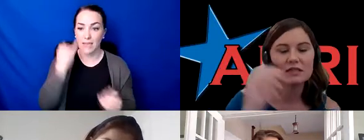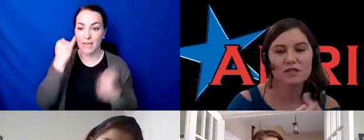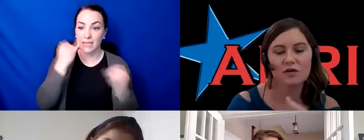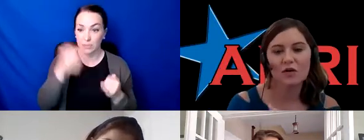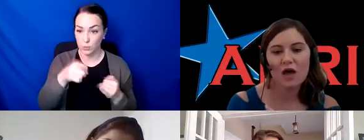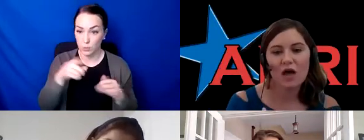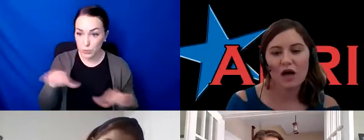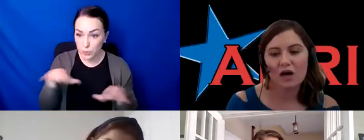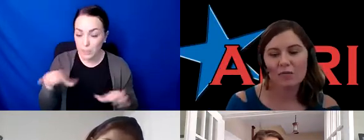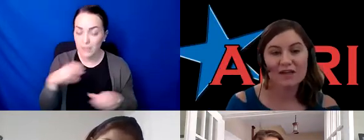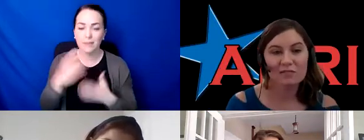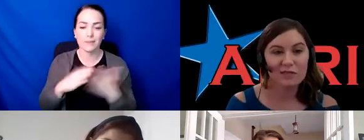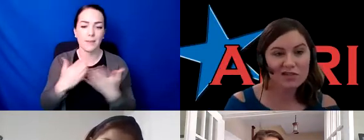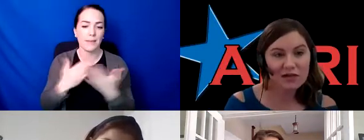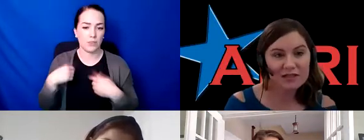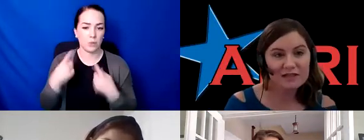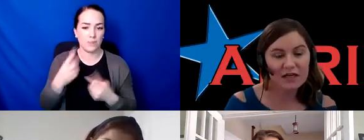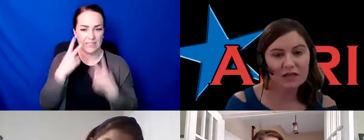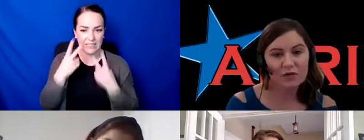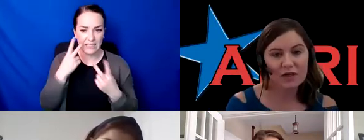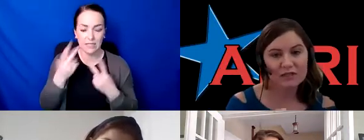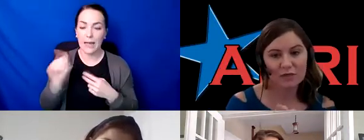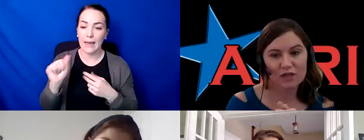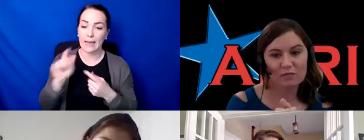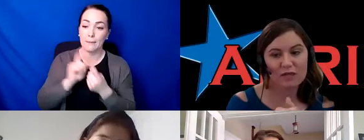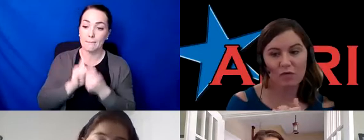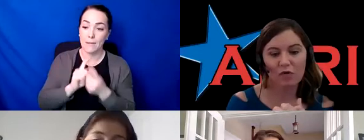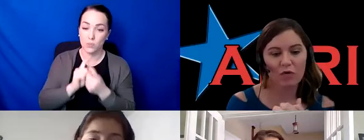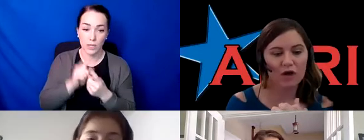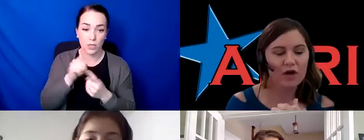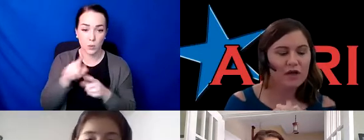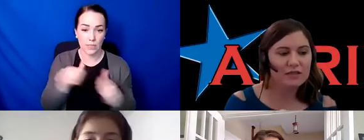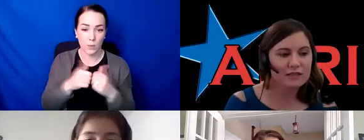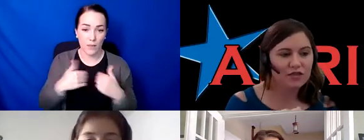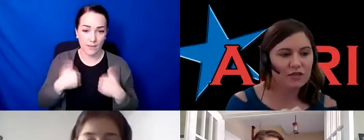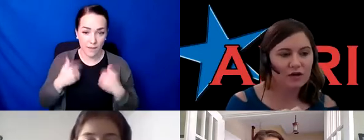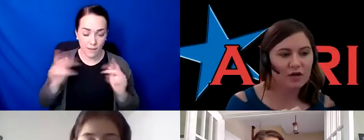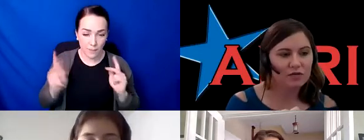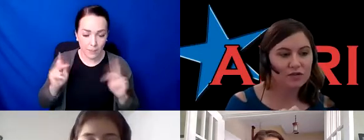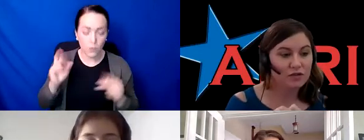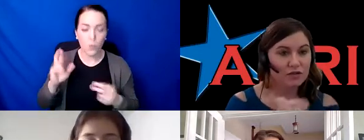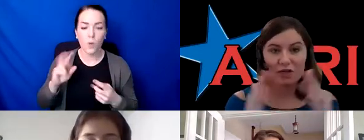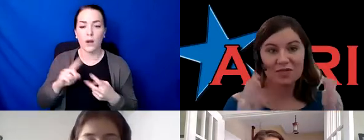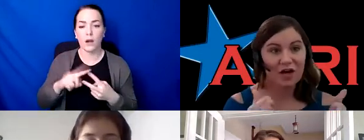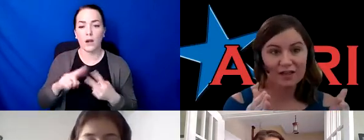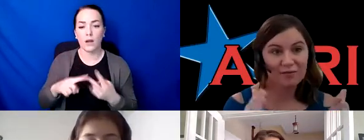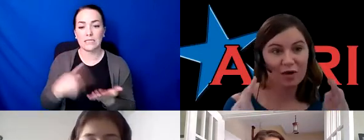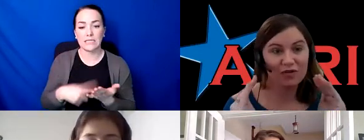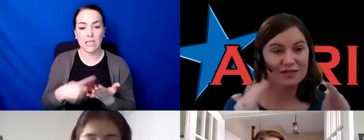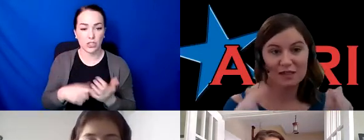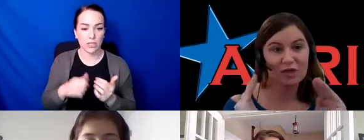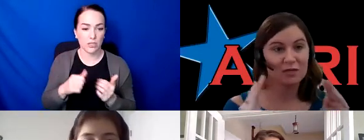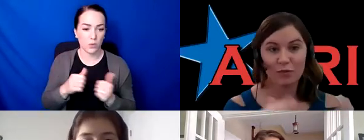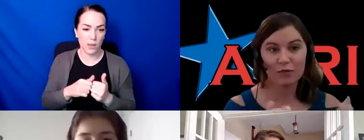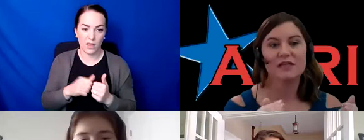had seen. So any mentorings that you had done with young people or discussion around just straight up talking about